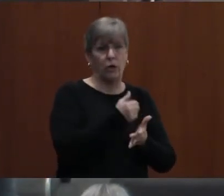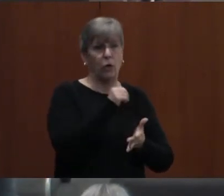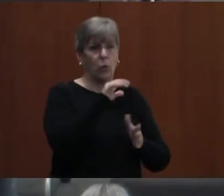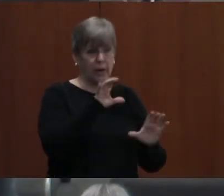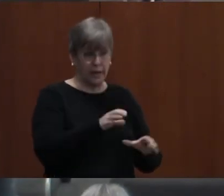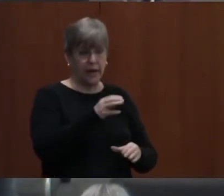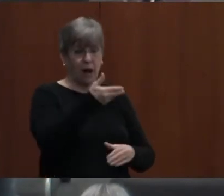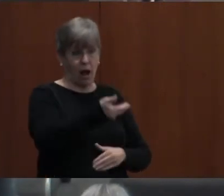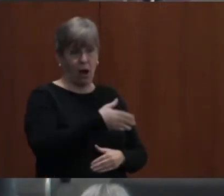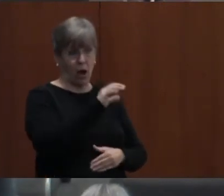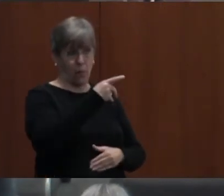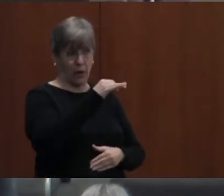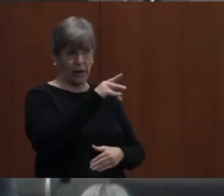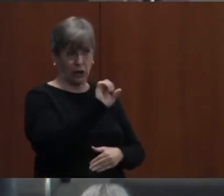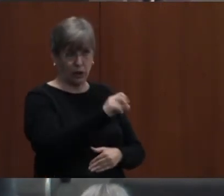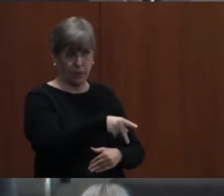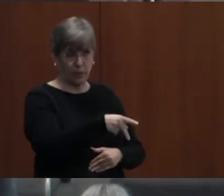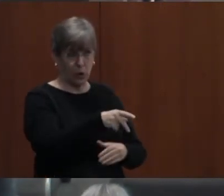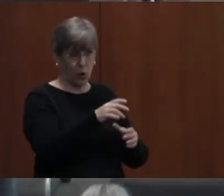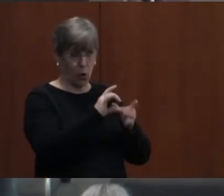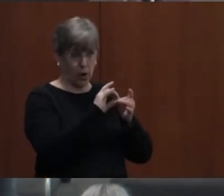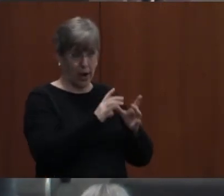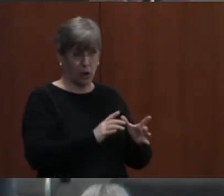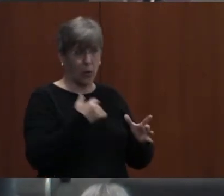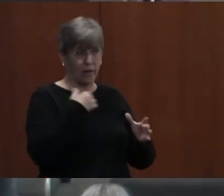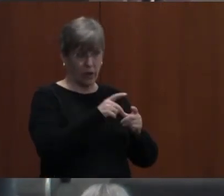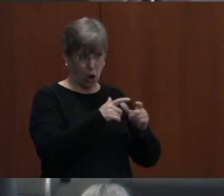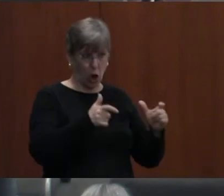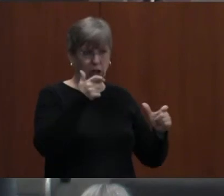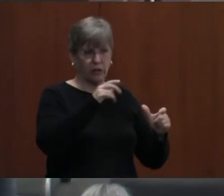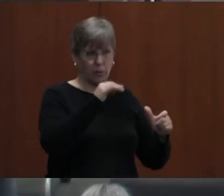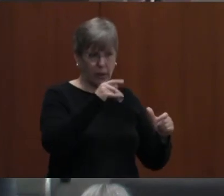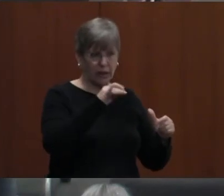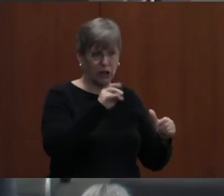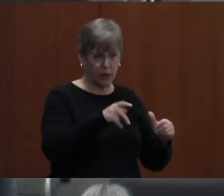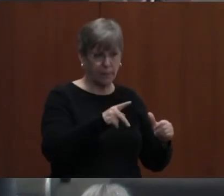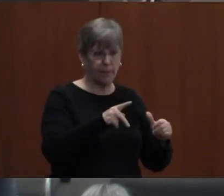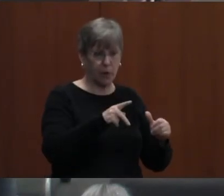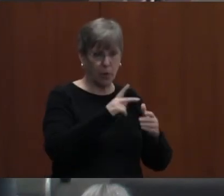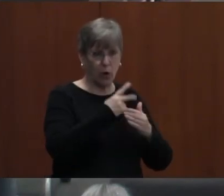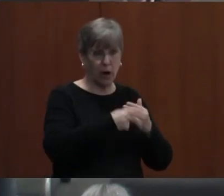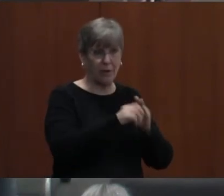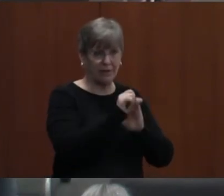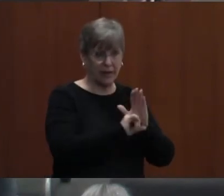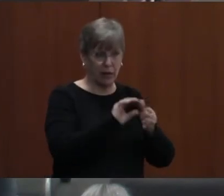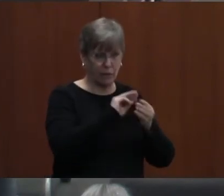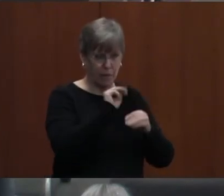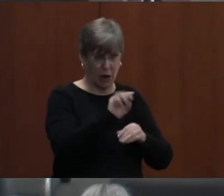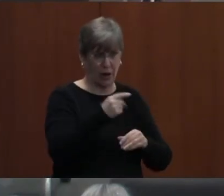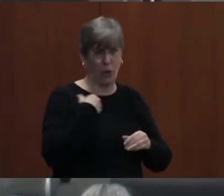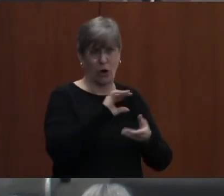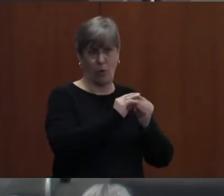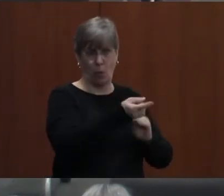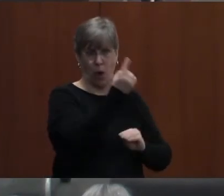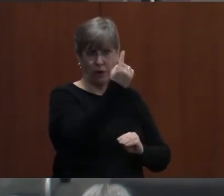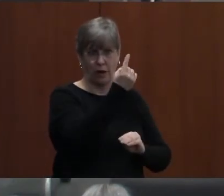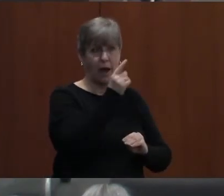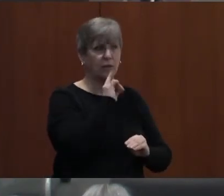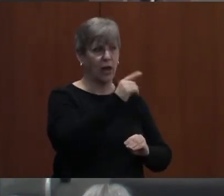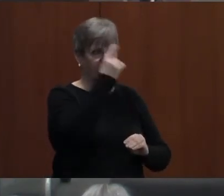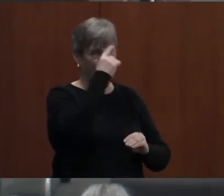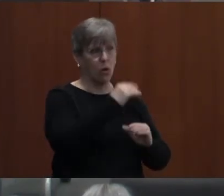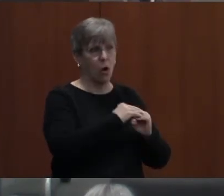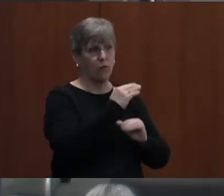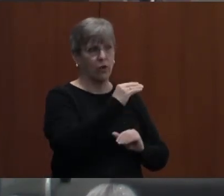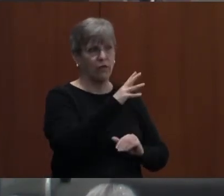an apprenticeship coordinator. We actually have the biggest apprenticeship program in the state of Maryland. We are #1. I believe we're actually over